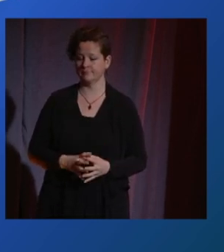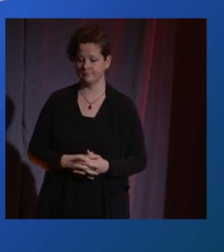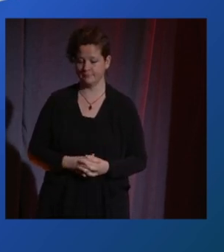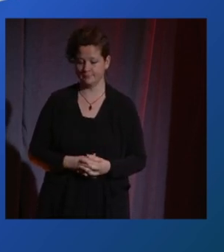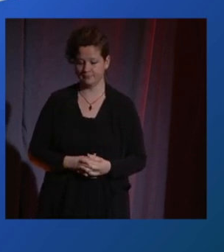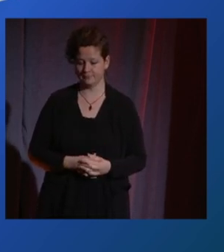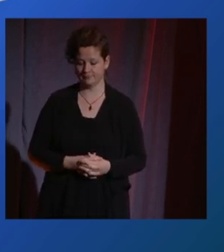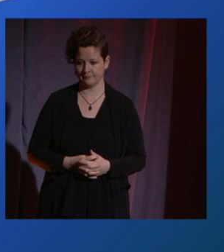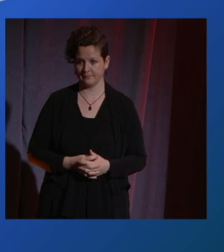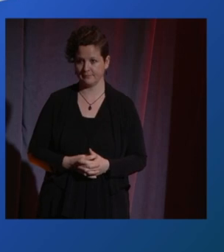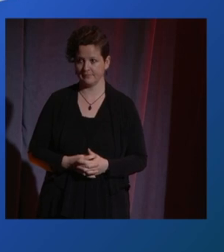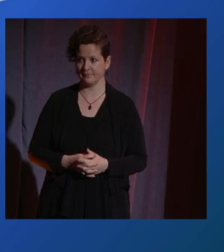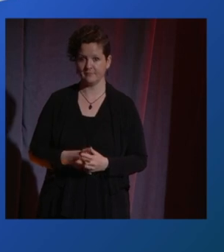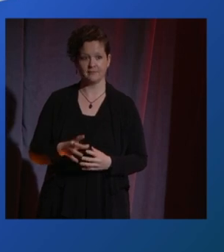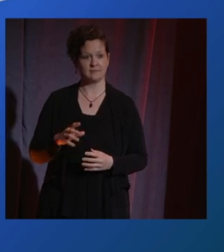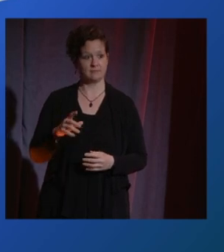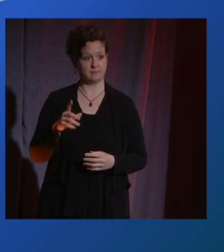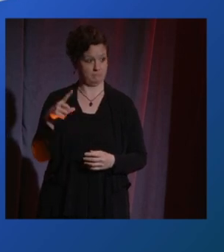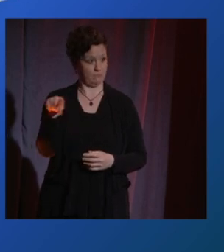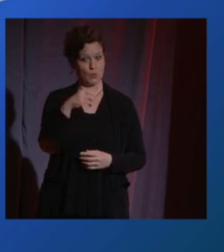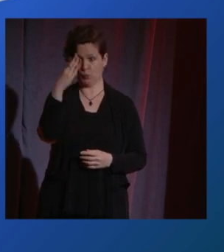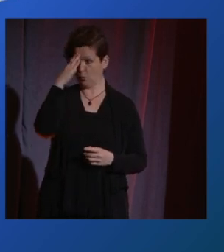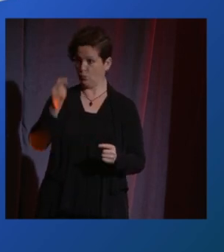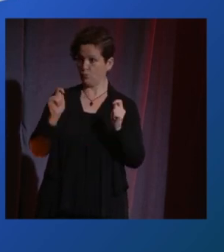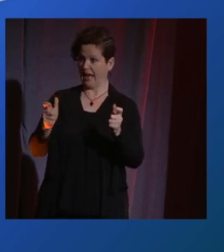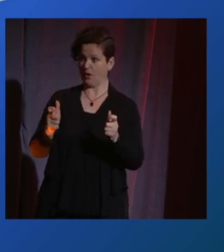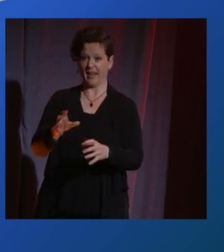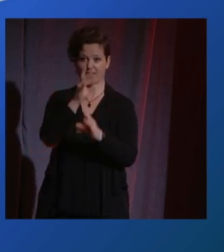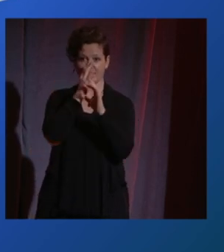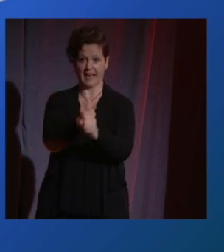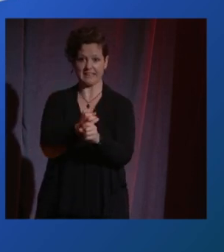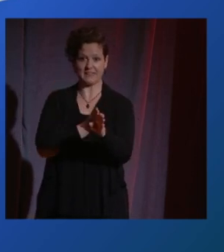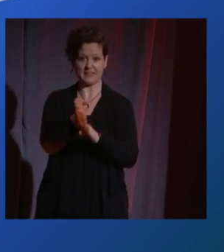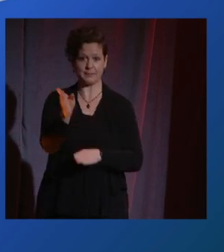moment did you know right away that it was